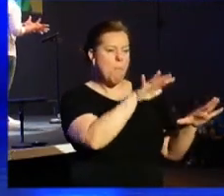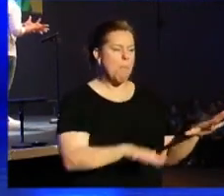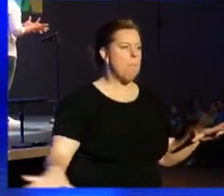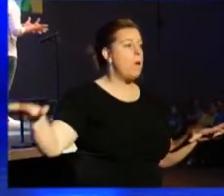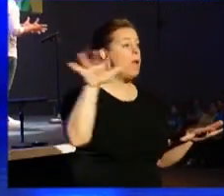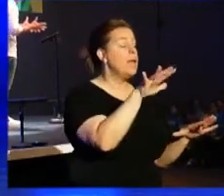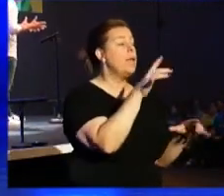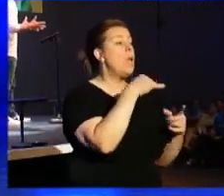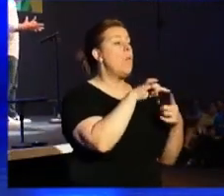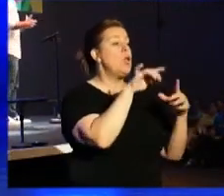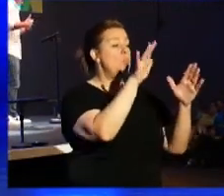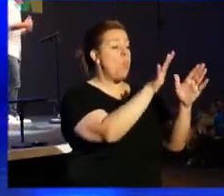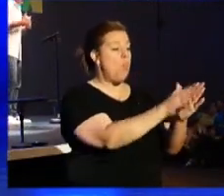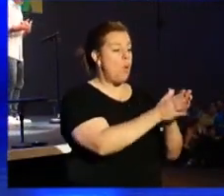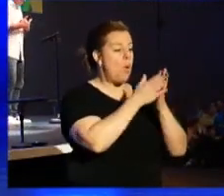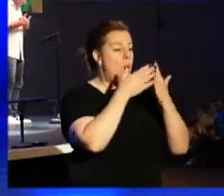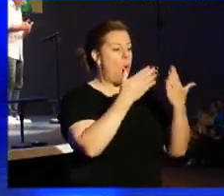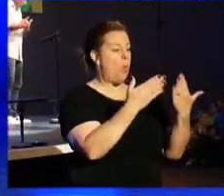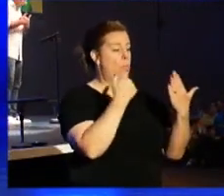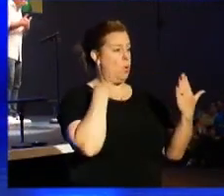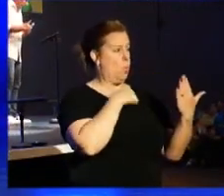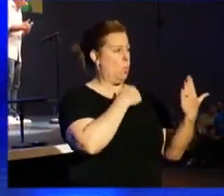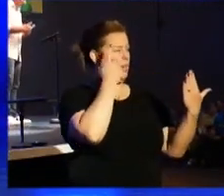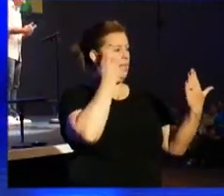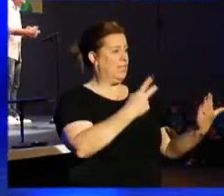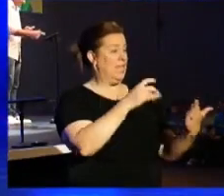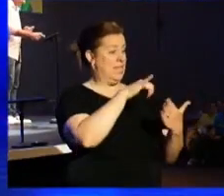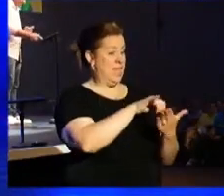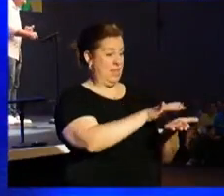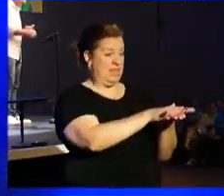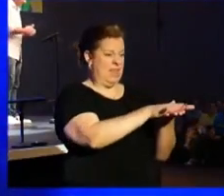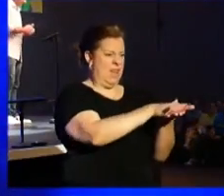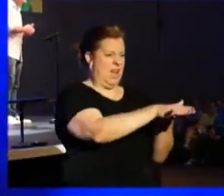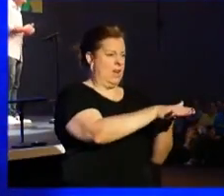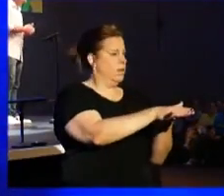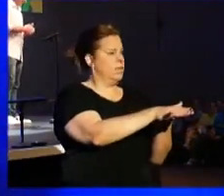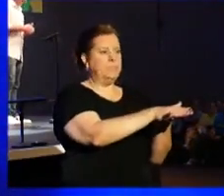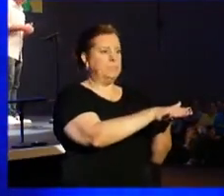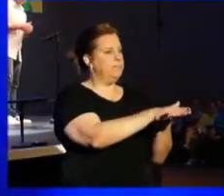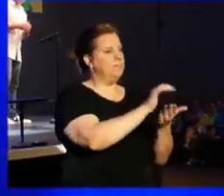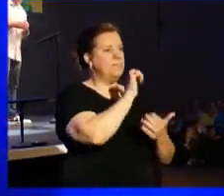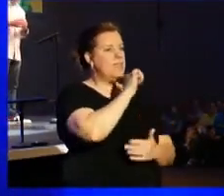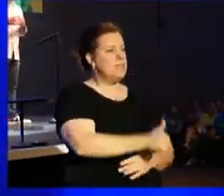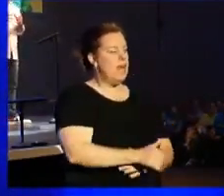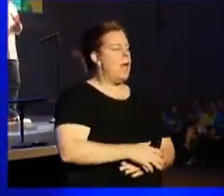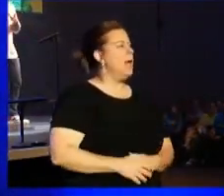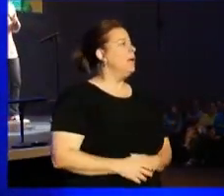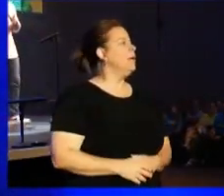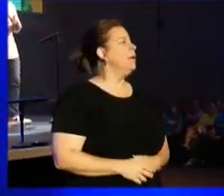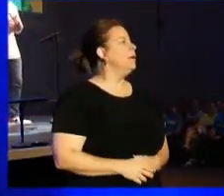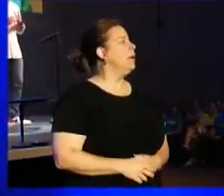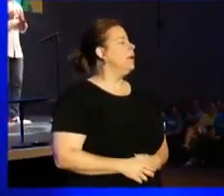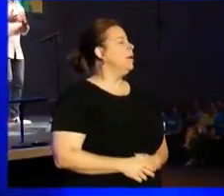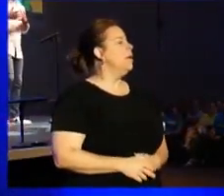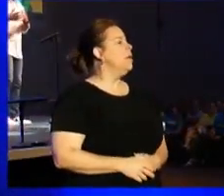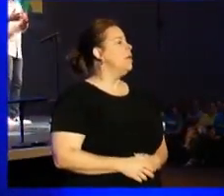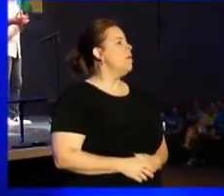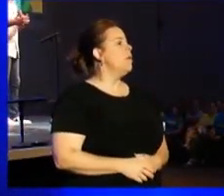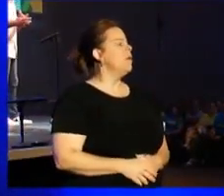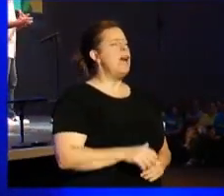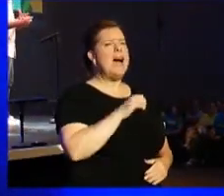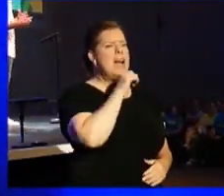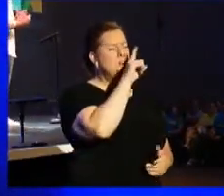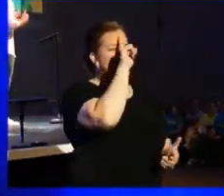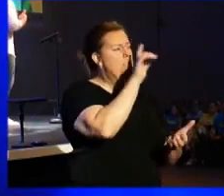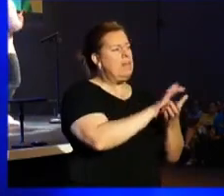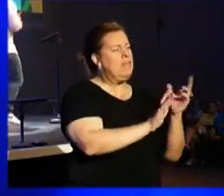God's word today is that's not really being kind. And like I said, I don't think people are inherently mean.